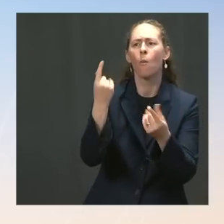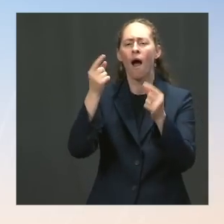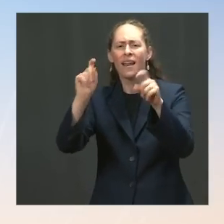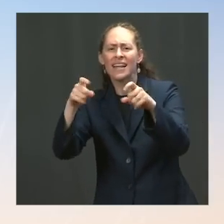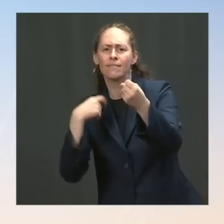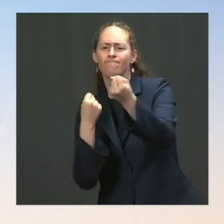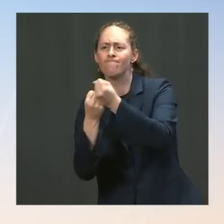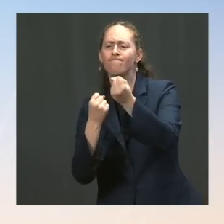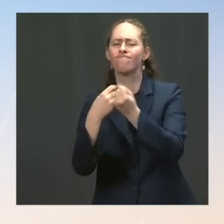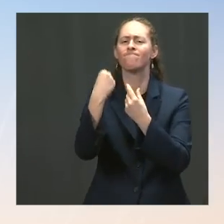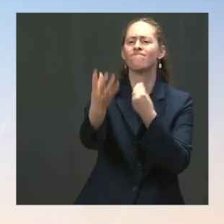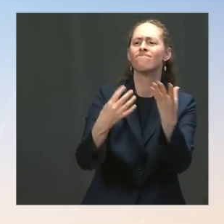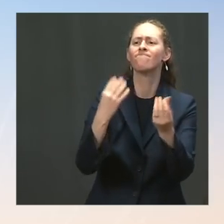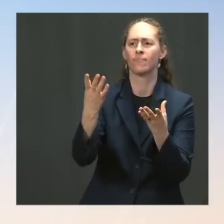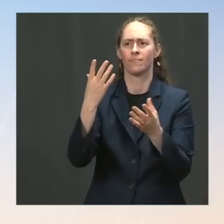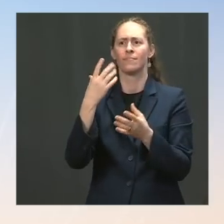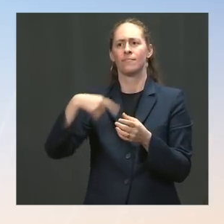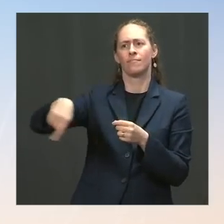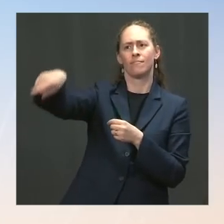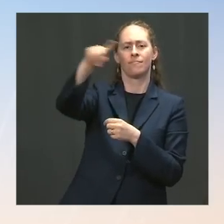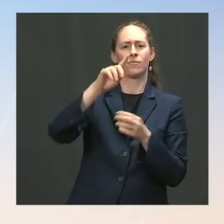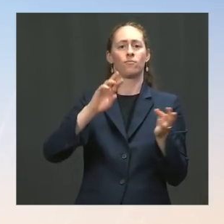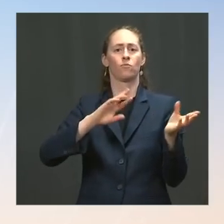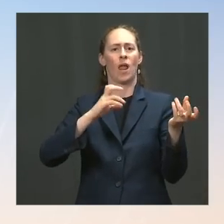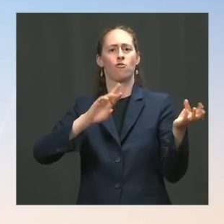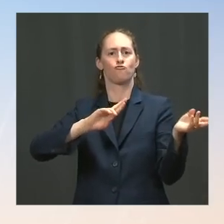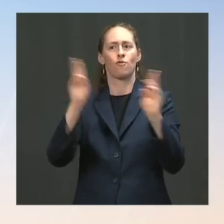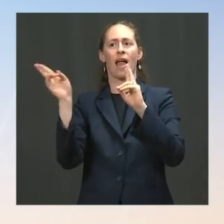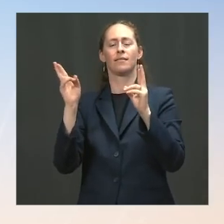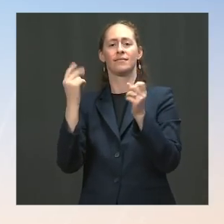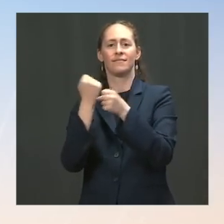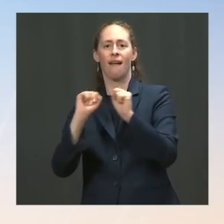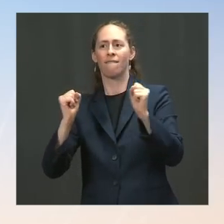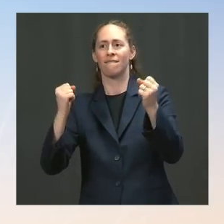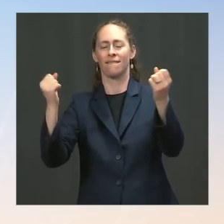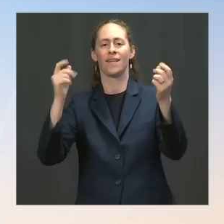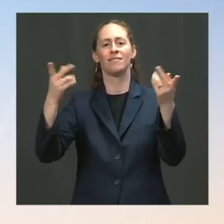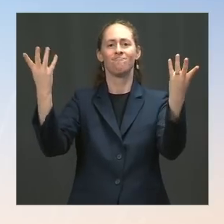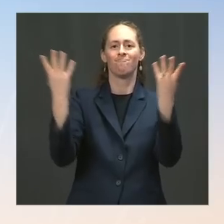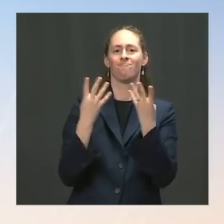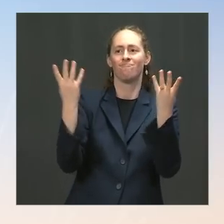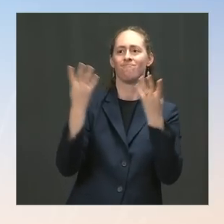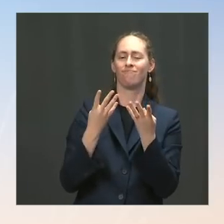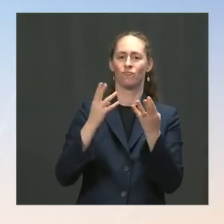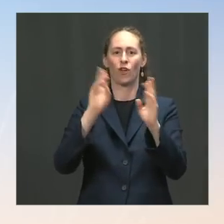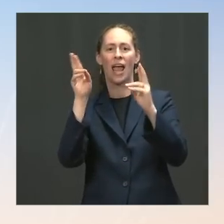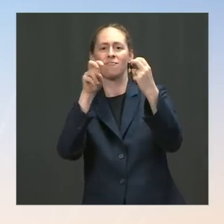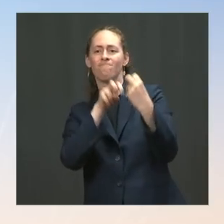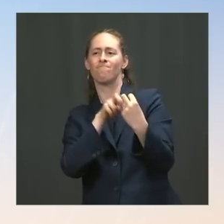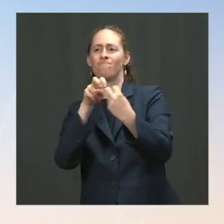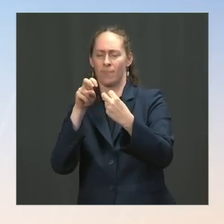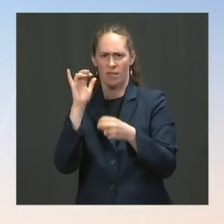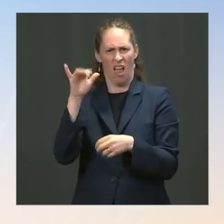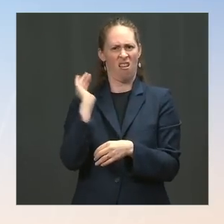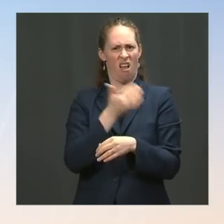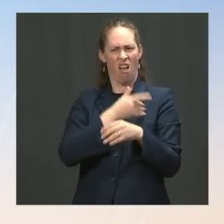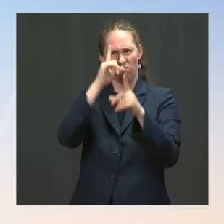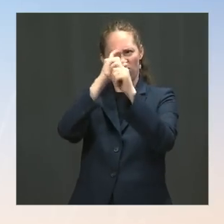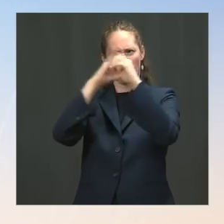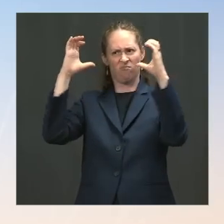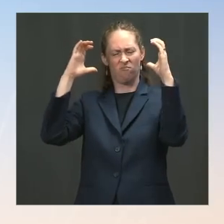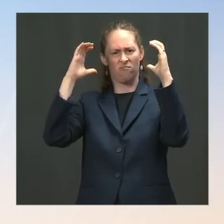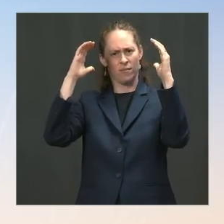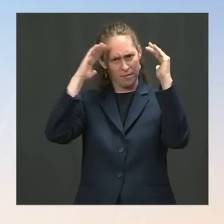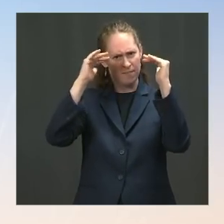sure we safely open all schools for in-person learning this fall, which is the expectation it has been and it continues to be. The